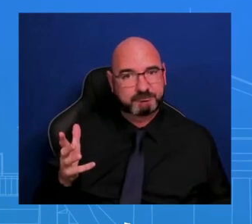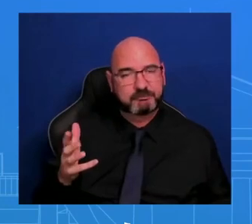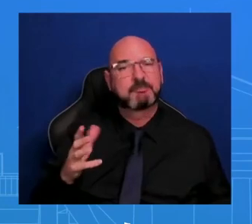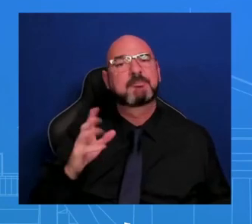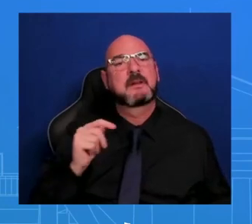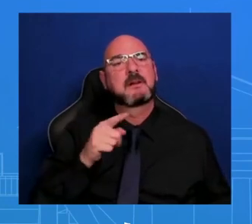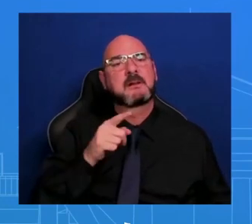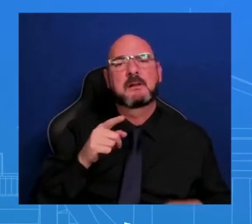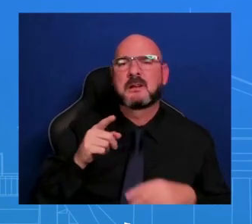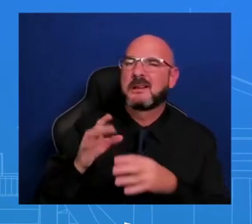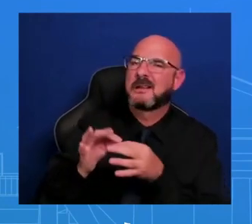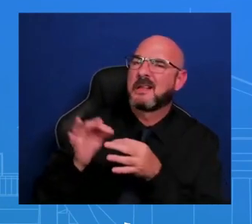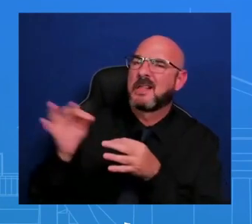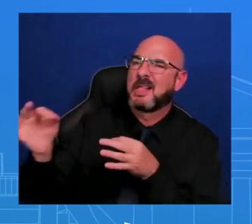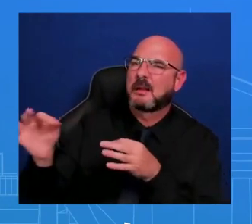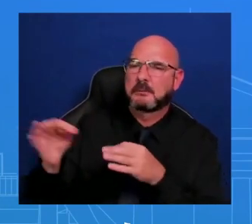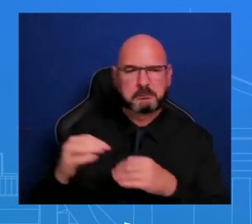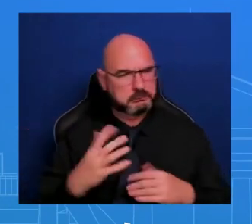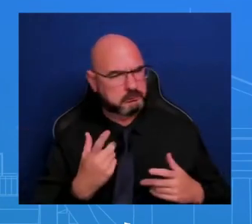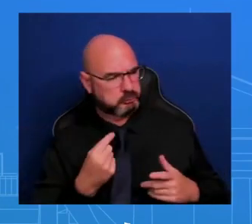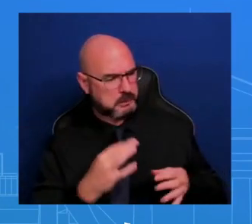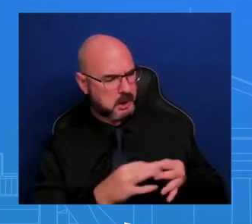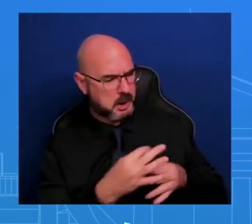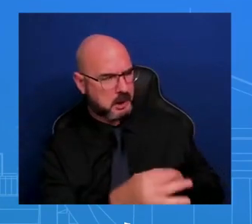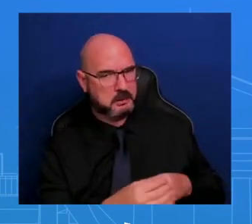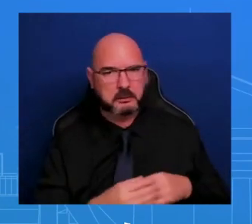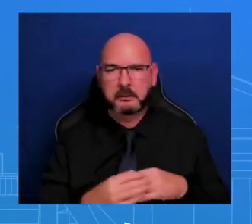For example, is delayed by quite well, that's my fault. Right. But I appreciate that. The